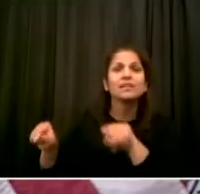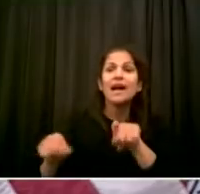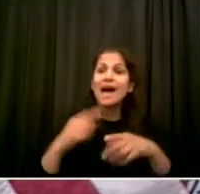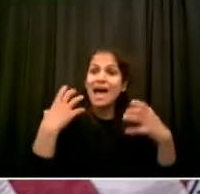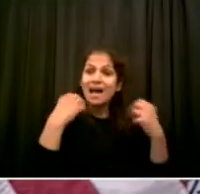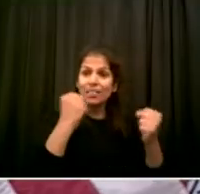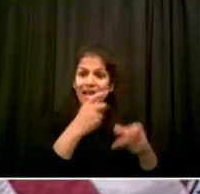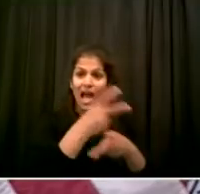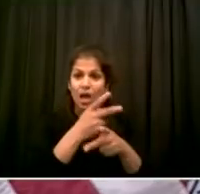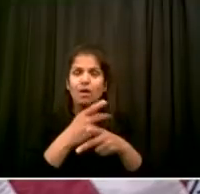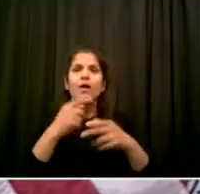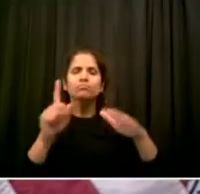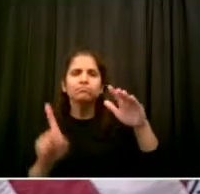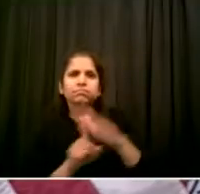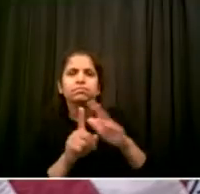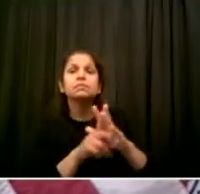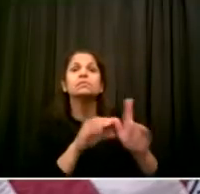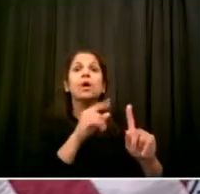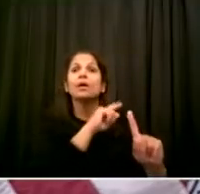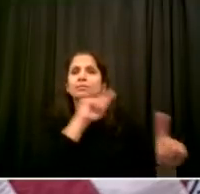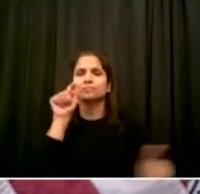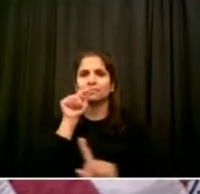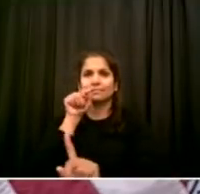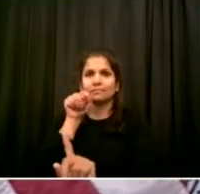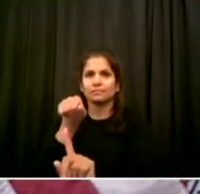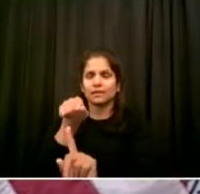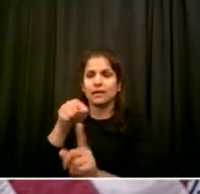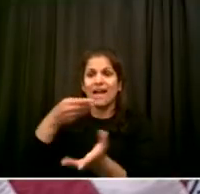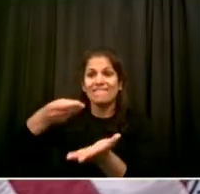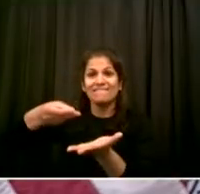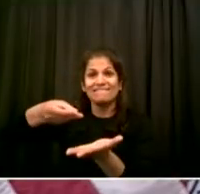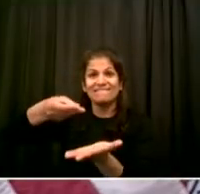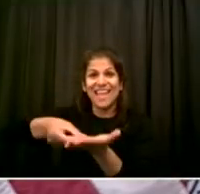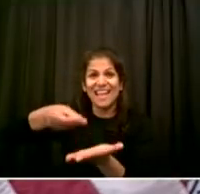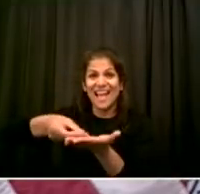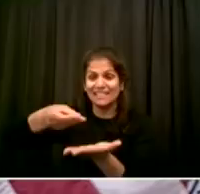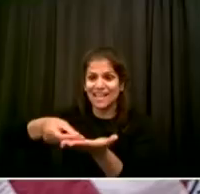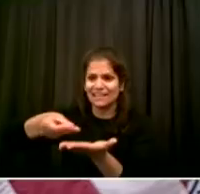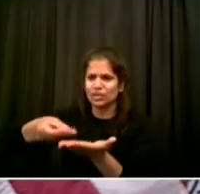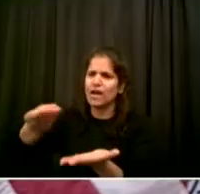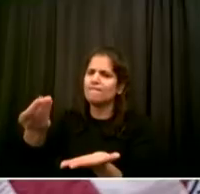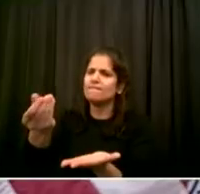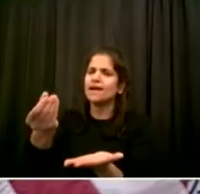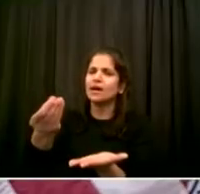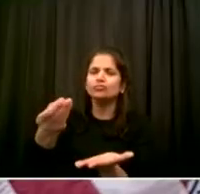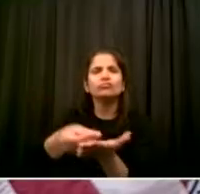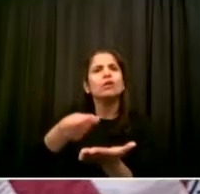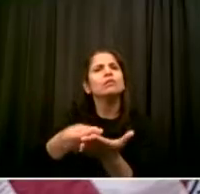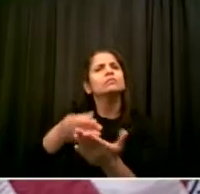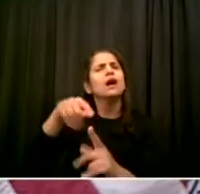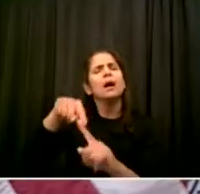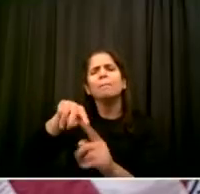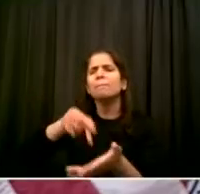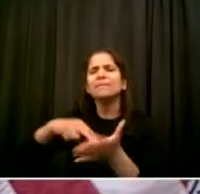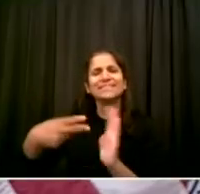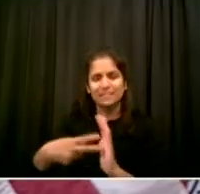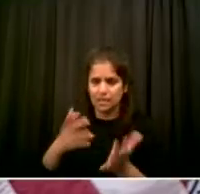didn't ask for the coronavirus, and we have spent so much time, energy, heart, soul, and money fighting back